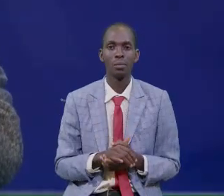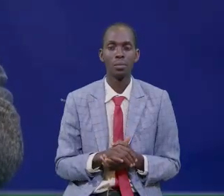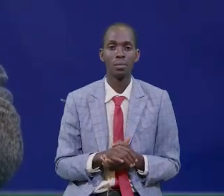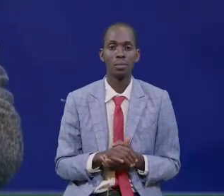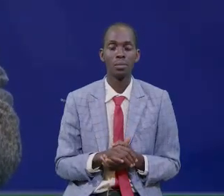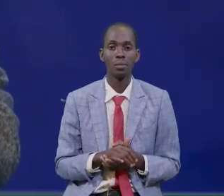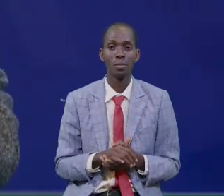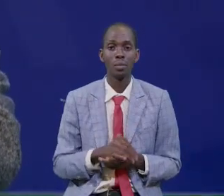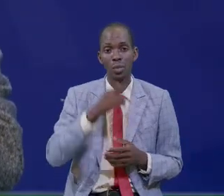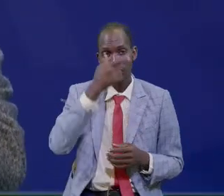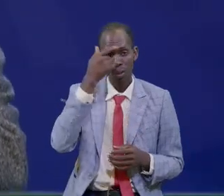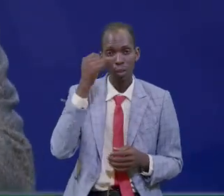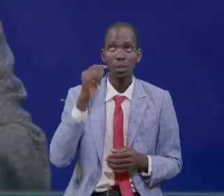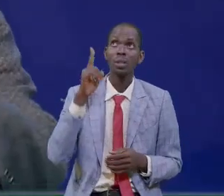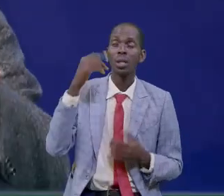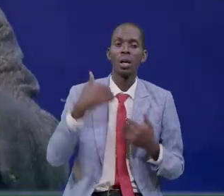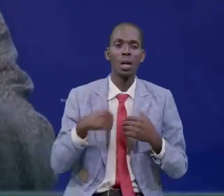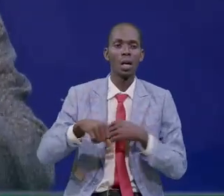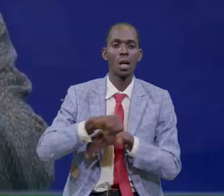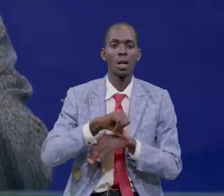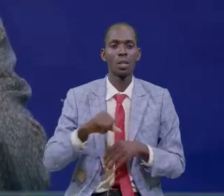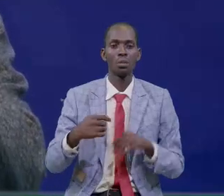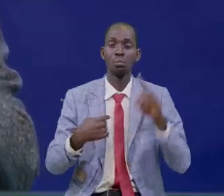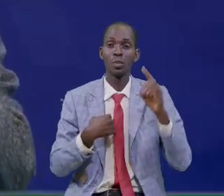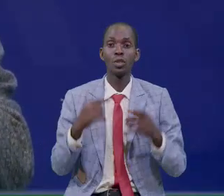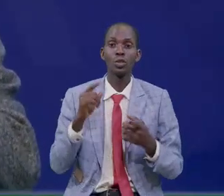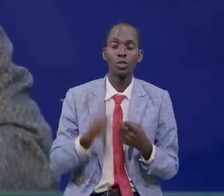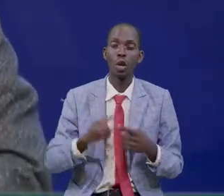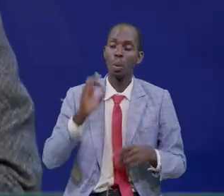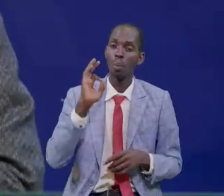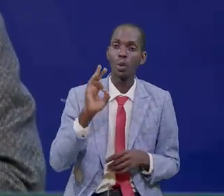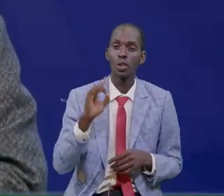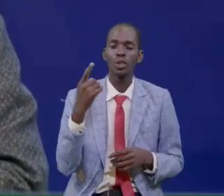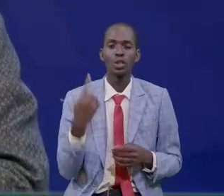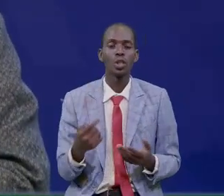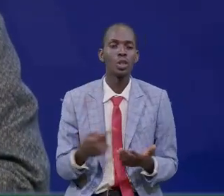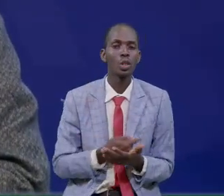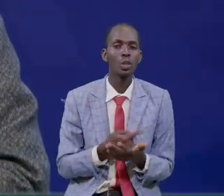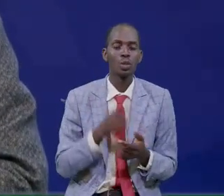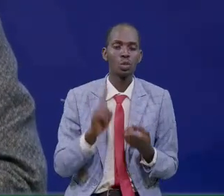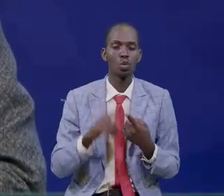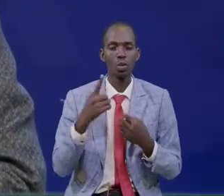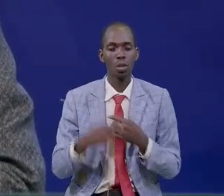because he has anointed me to preach the gospel to the poor.